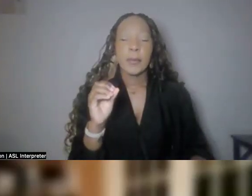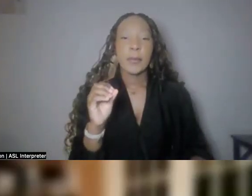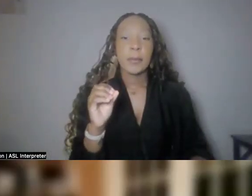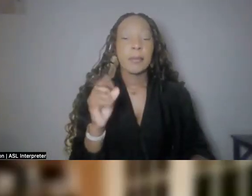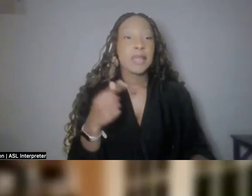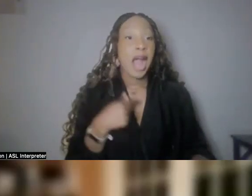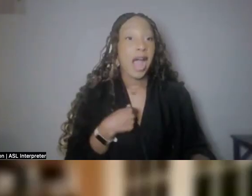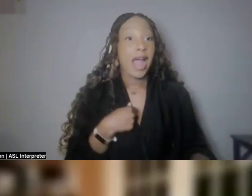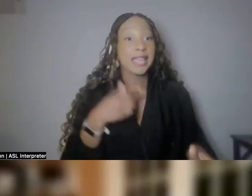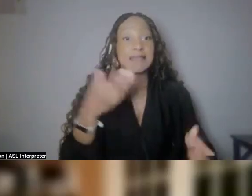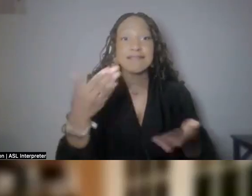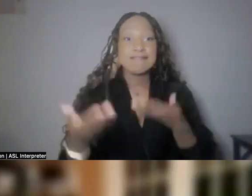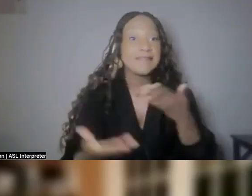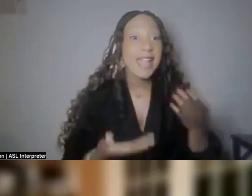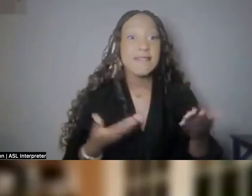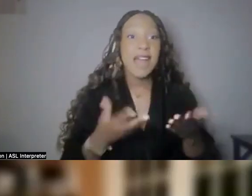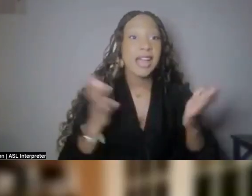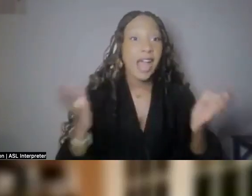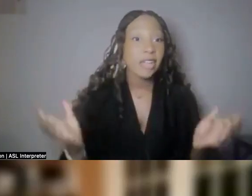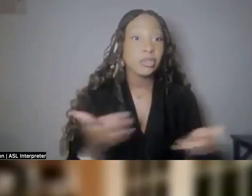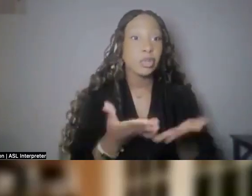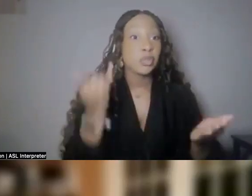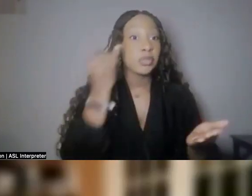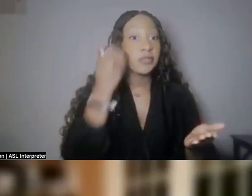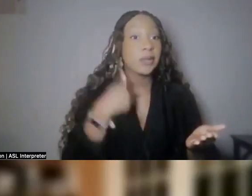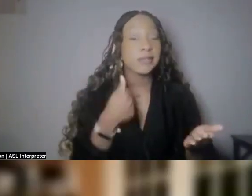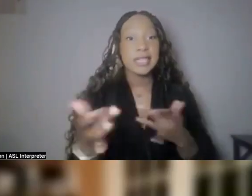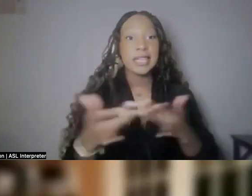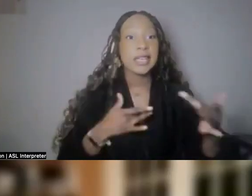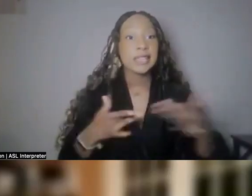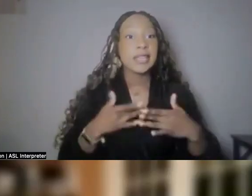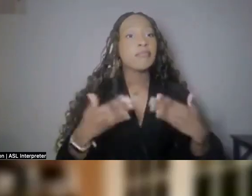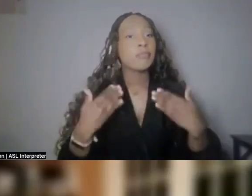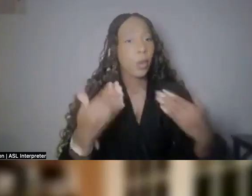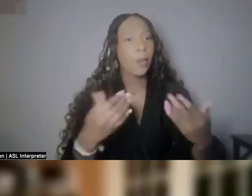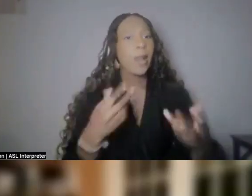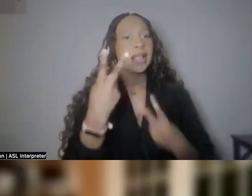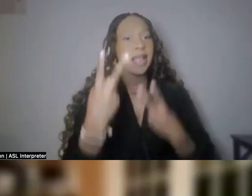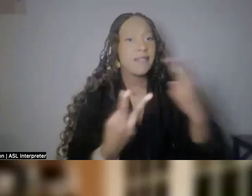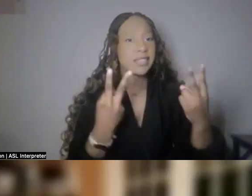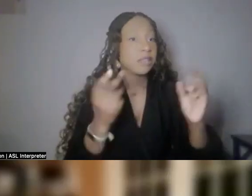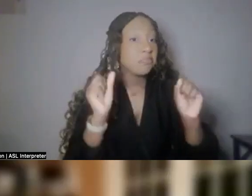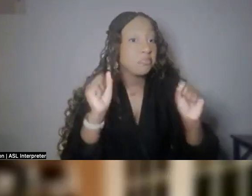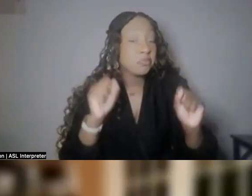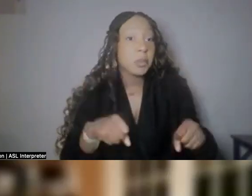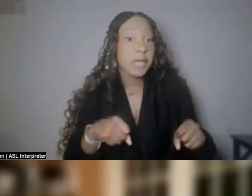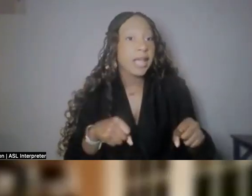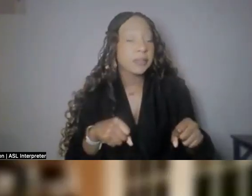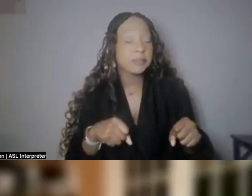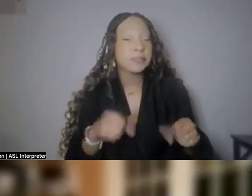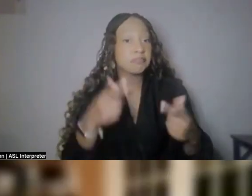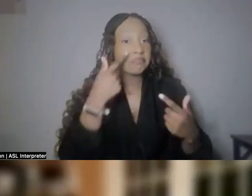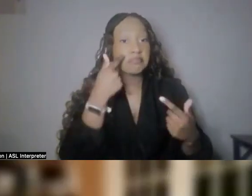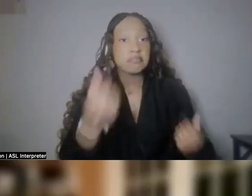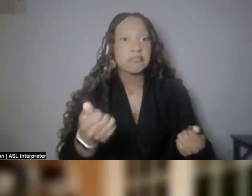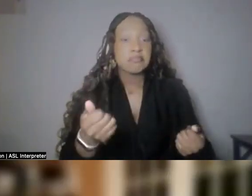invite people who have some concerns if they want to make a visit. They certainly can. And